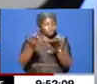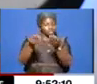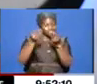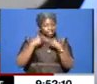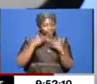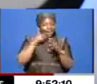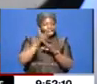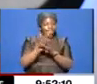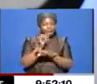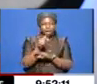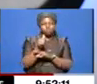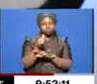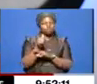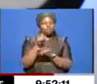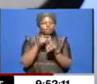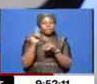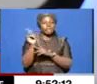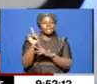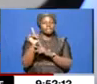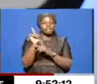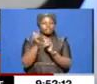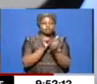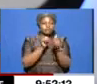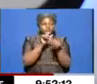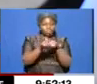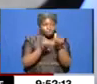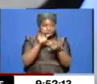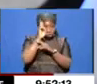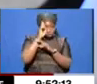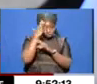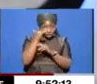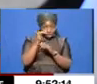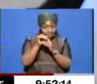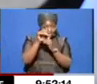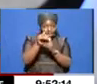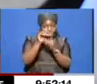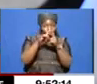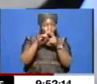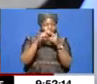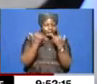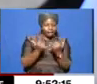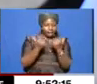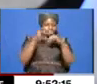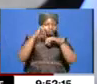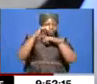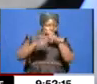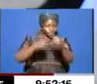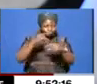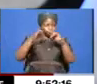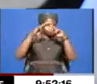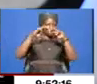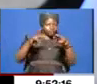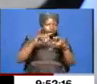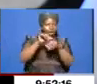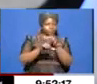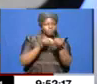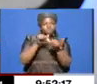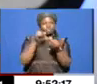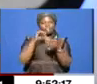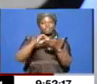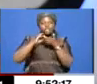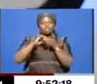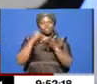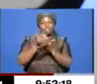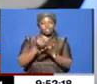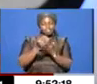from the Ministry of Sport in regards to reasons that occasioned the ongoing inspection of the Federation's finances. While appearing before the Senate